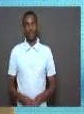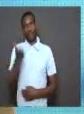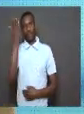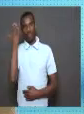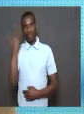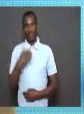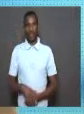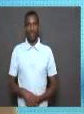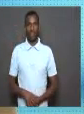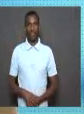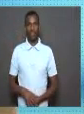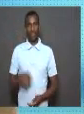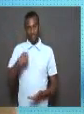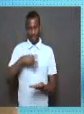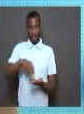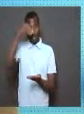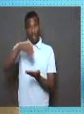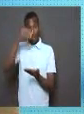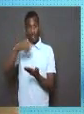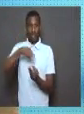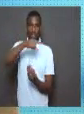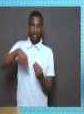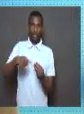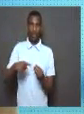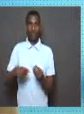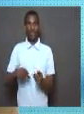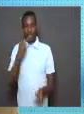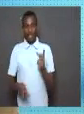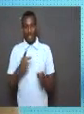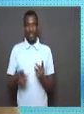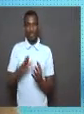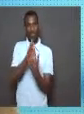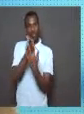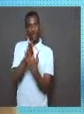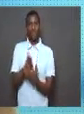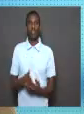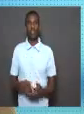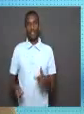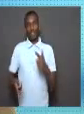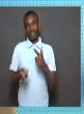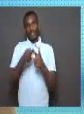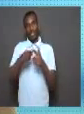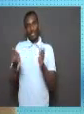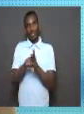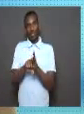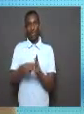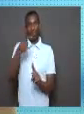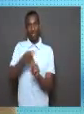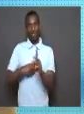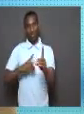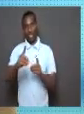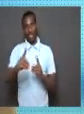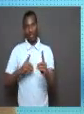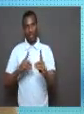Previously, we learned about the relationship between the second law of